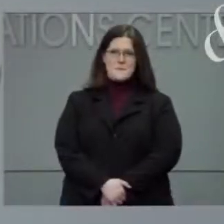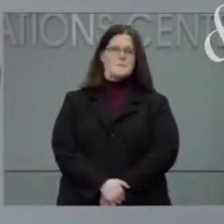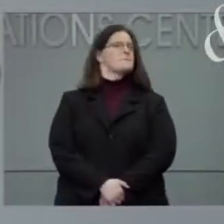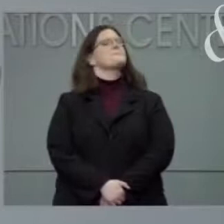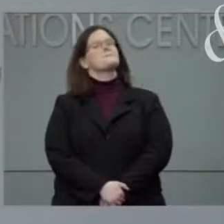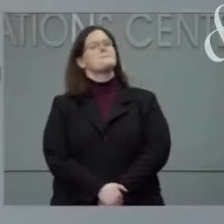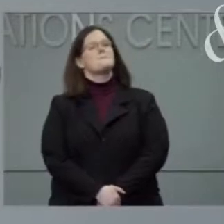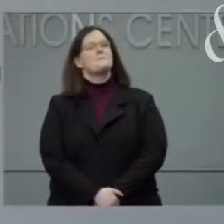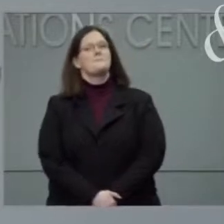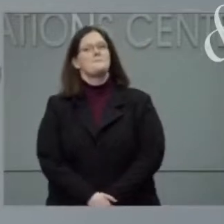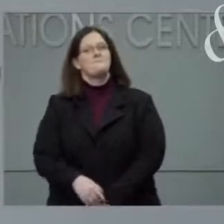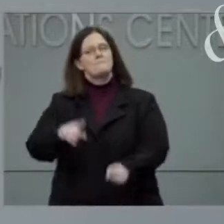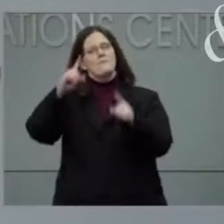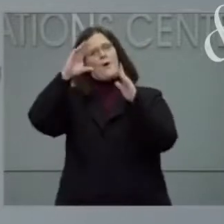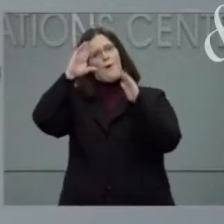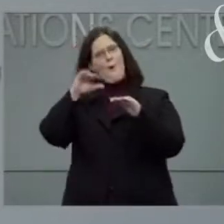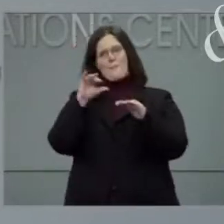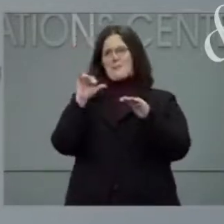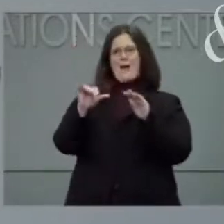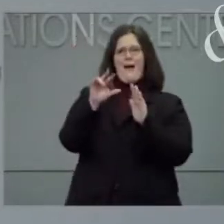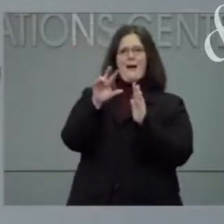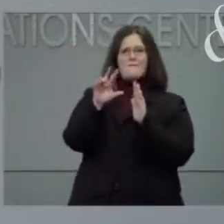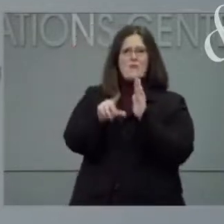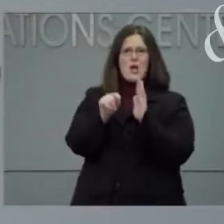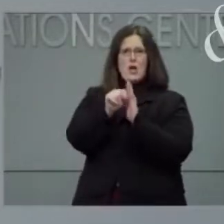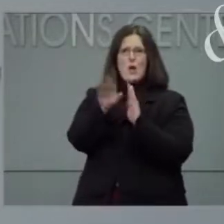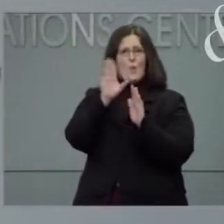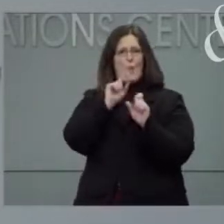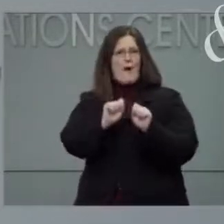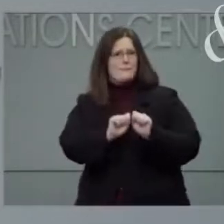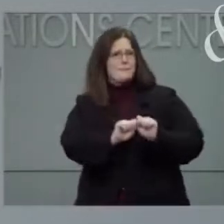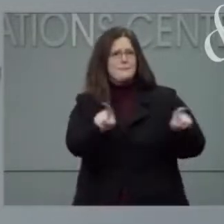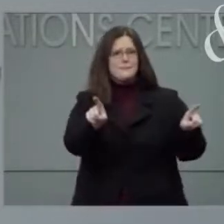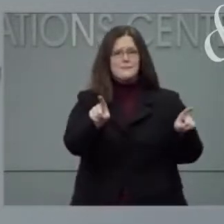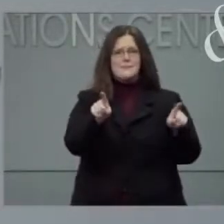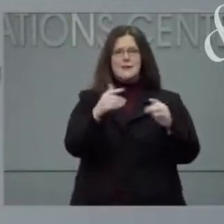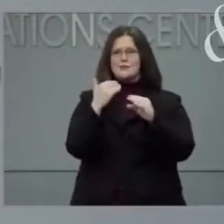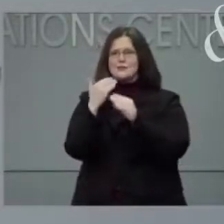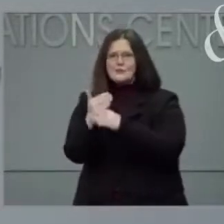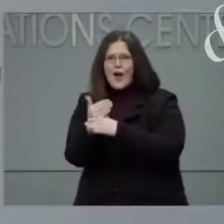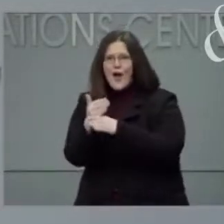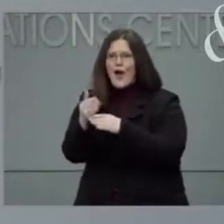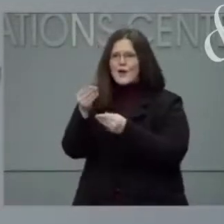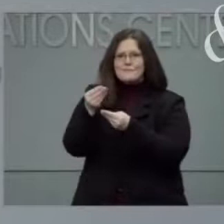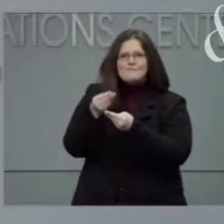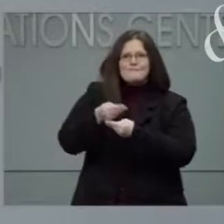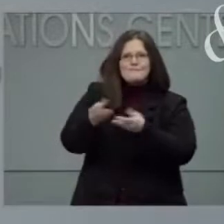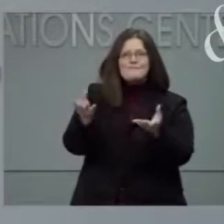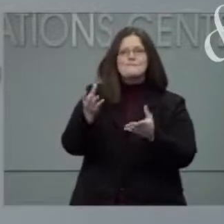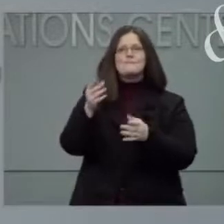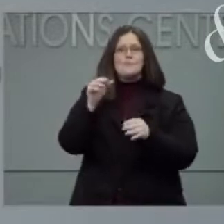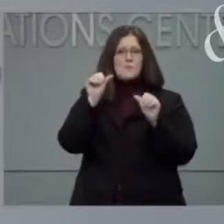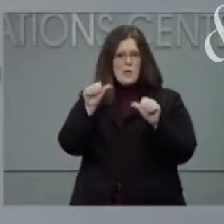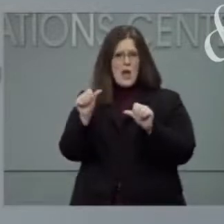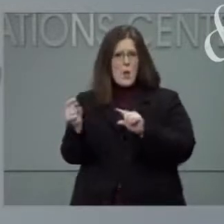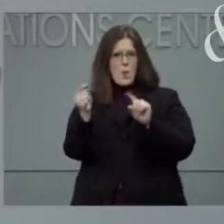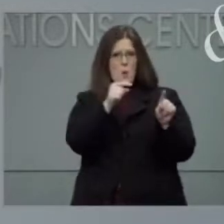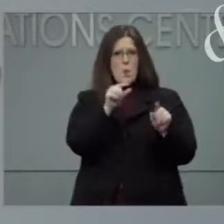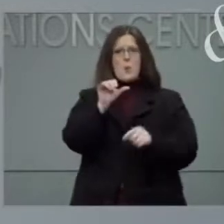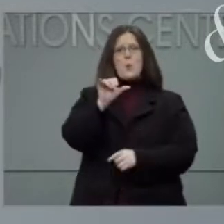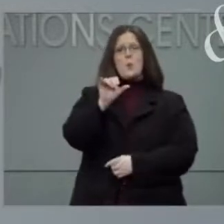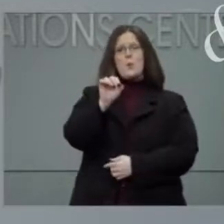I hope you will share this video along with other resources that you can find at